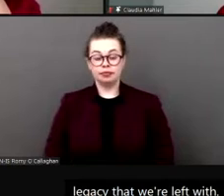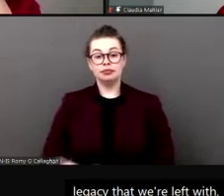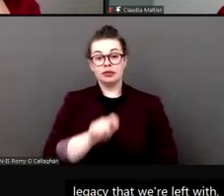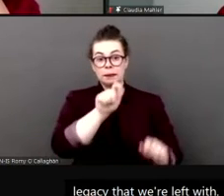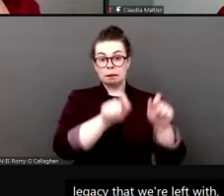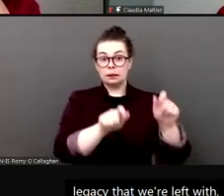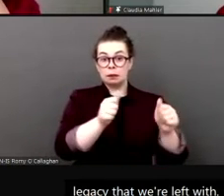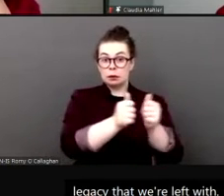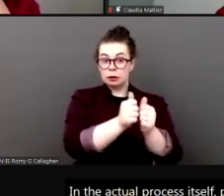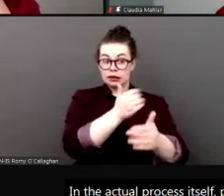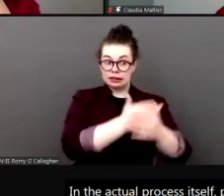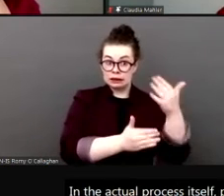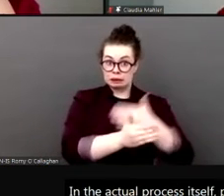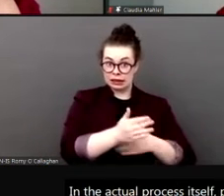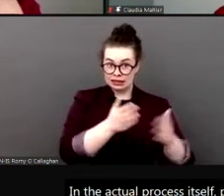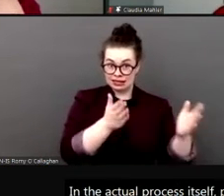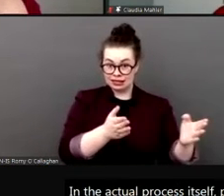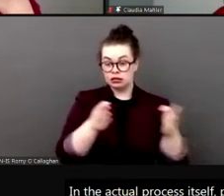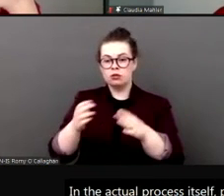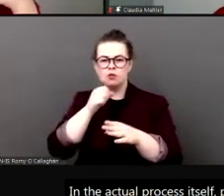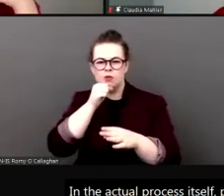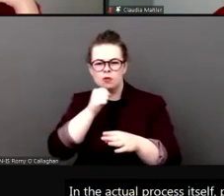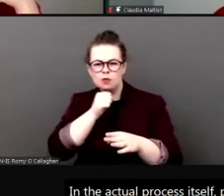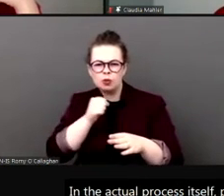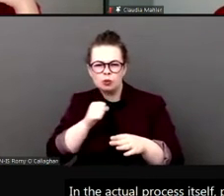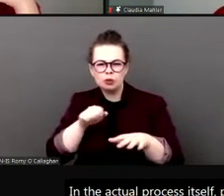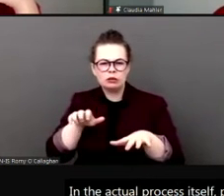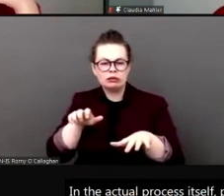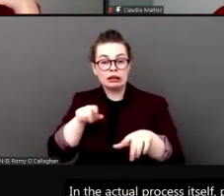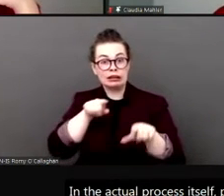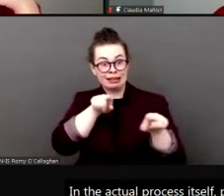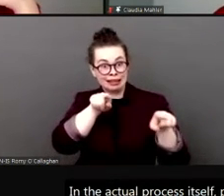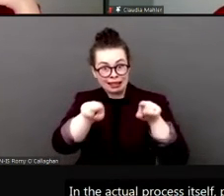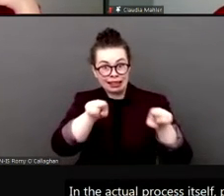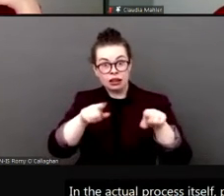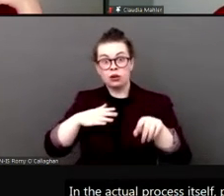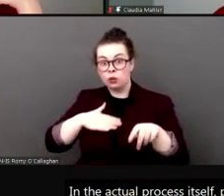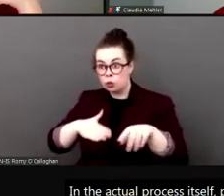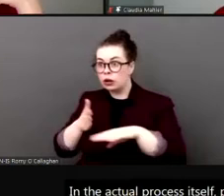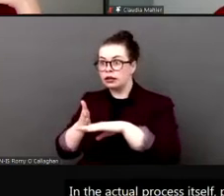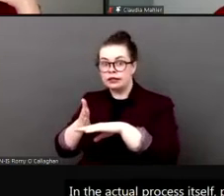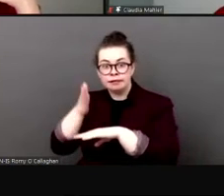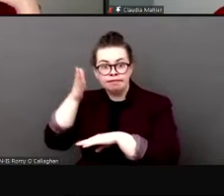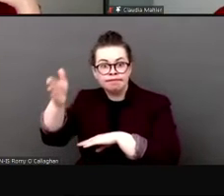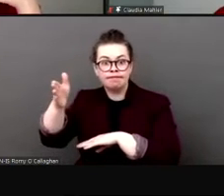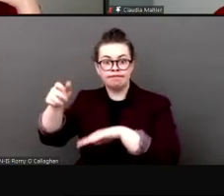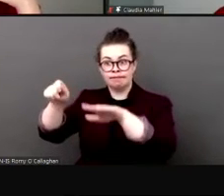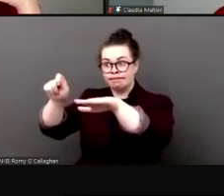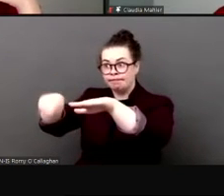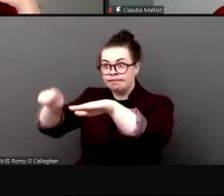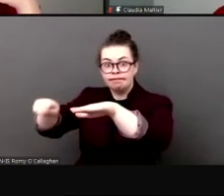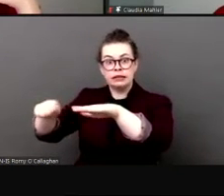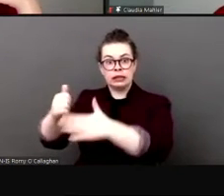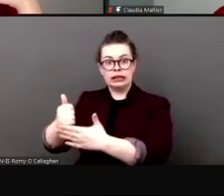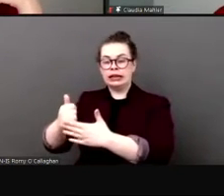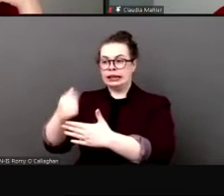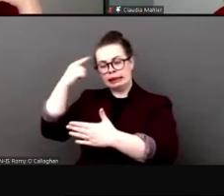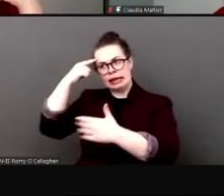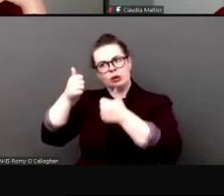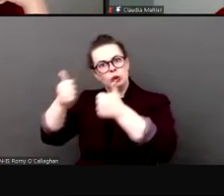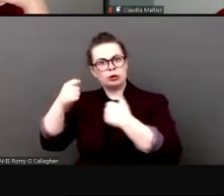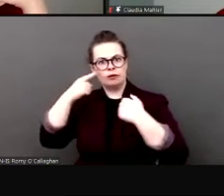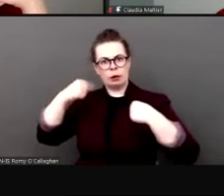older people, find the legal process off-putting. It's not